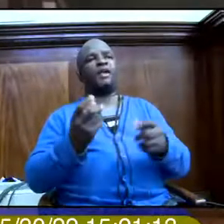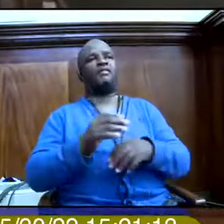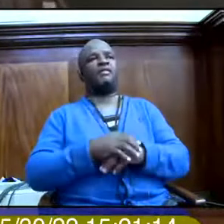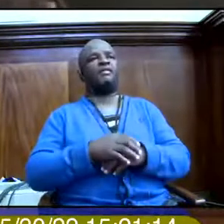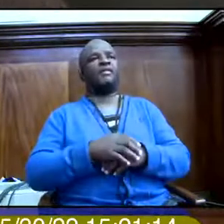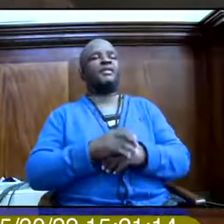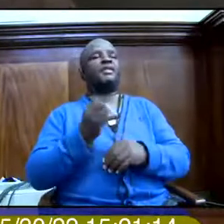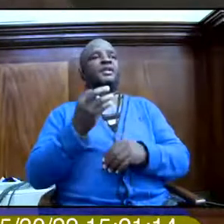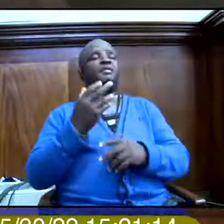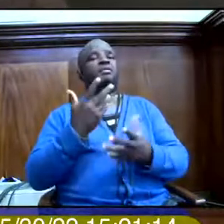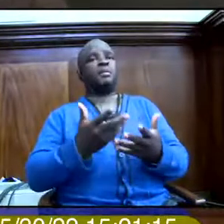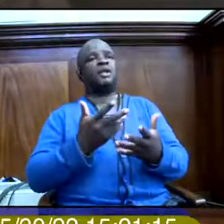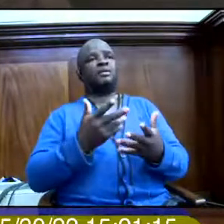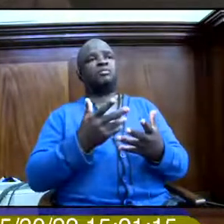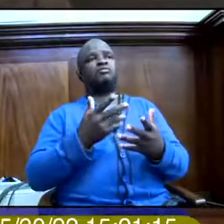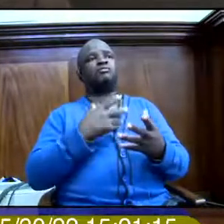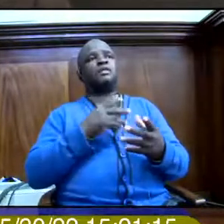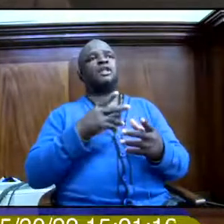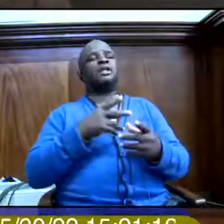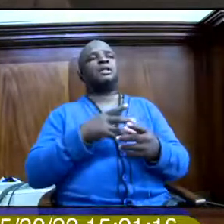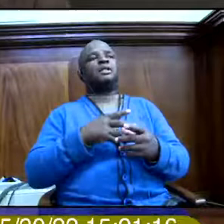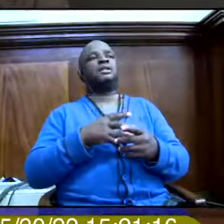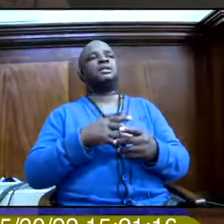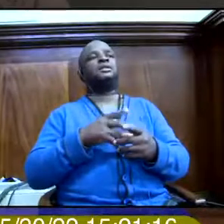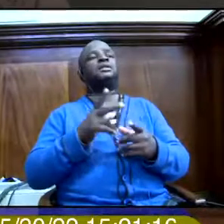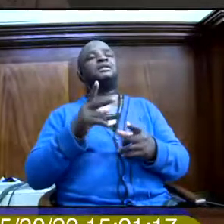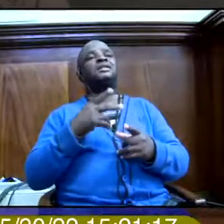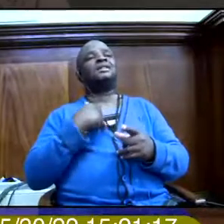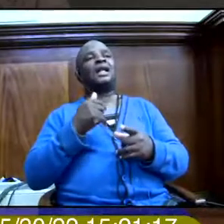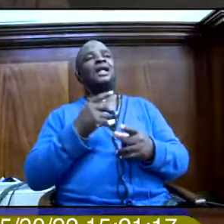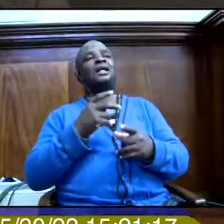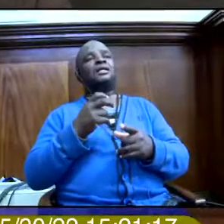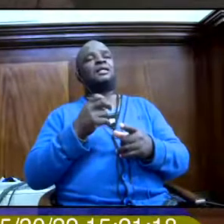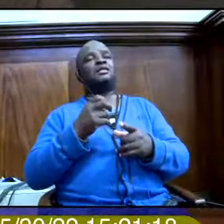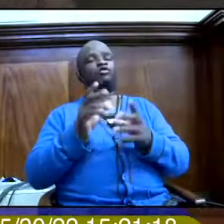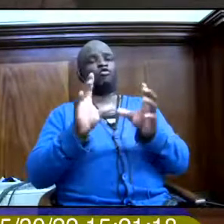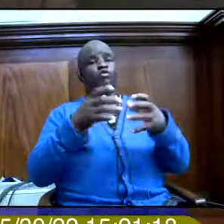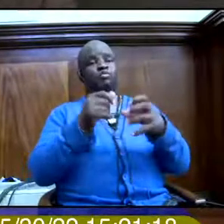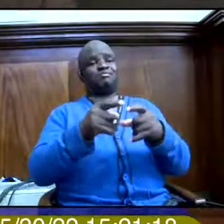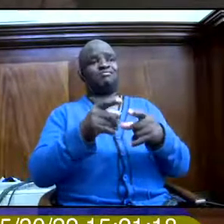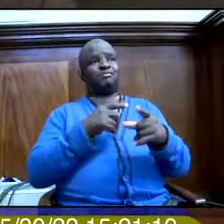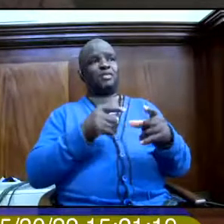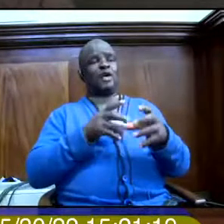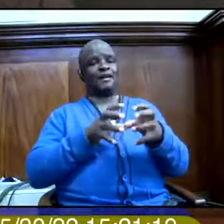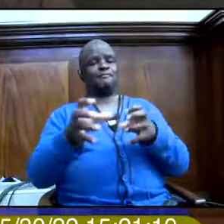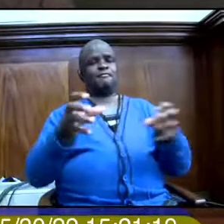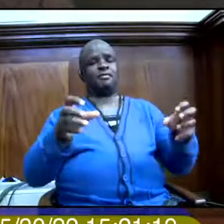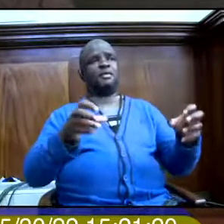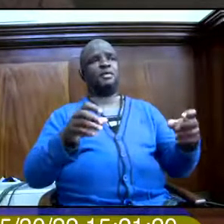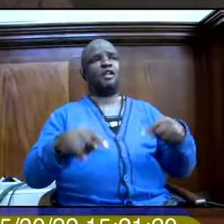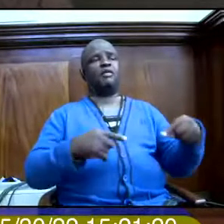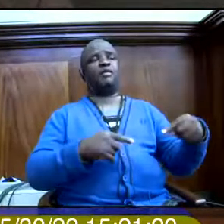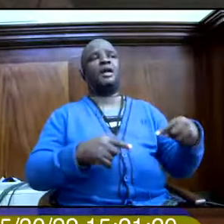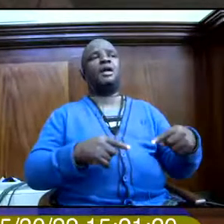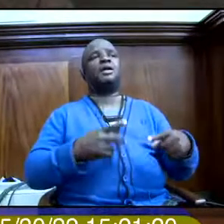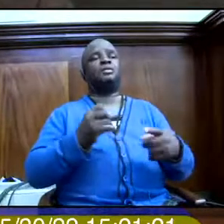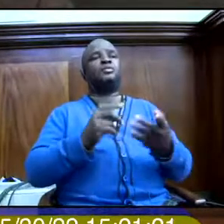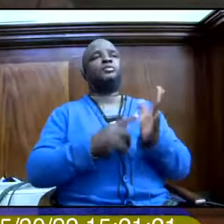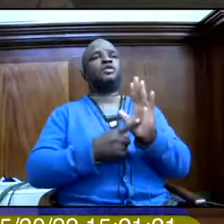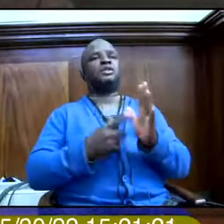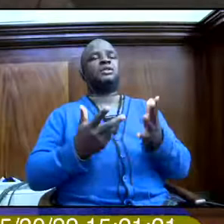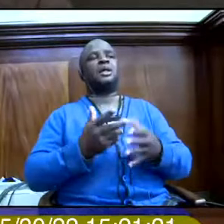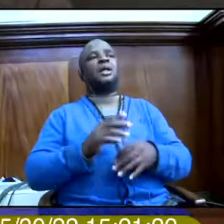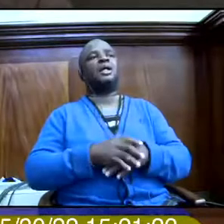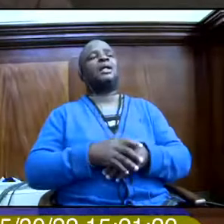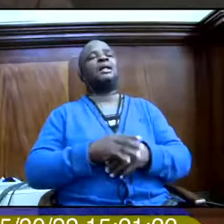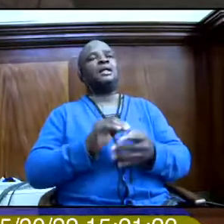if the various fraction factional fights within the established political parties reflect anything